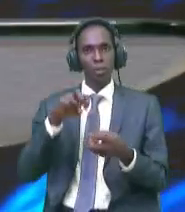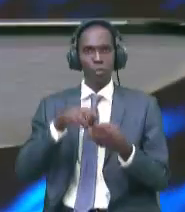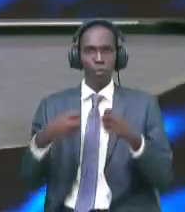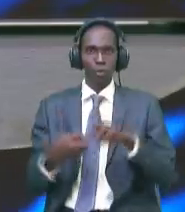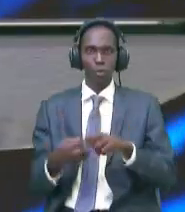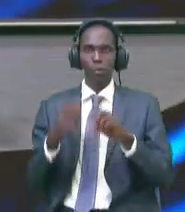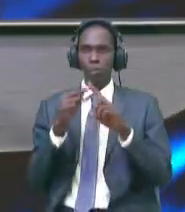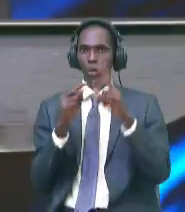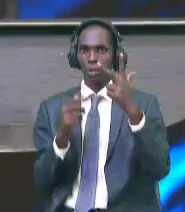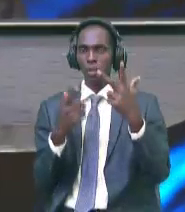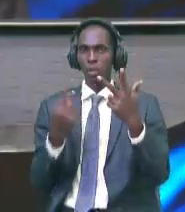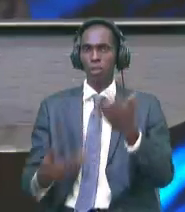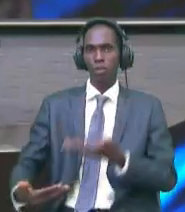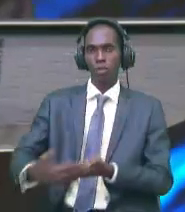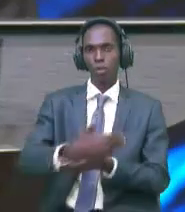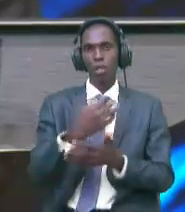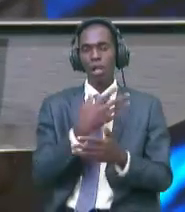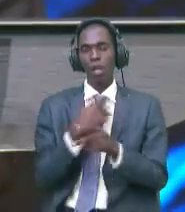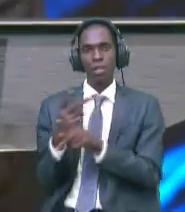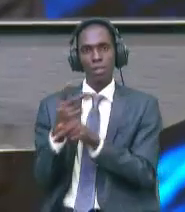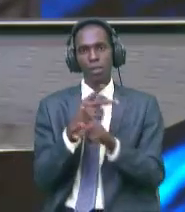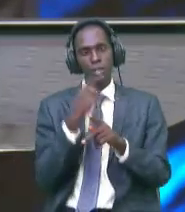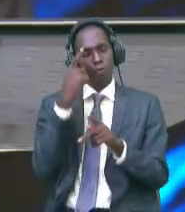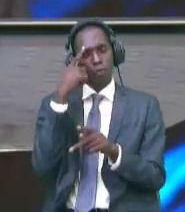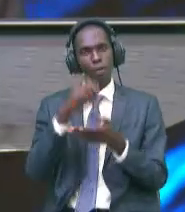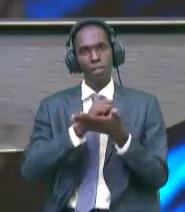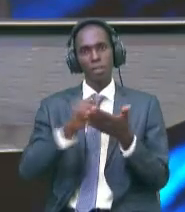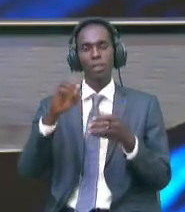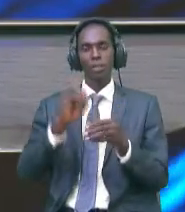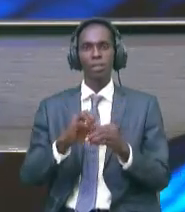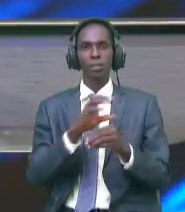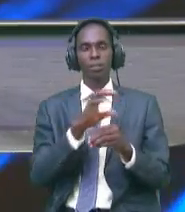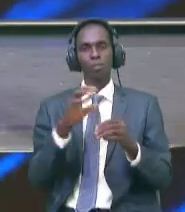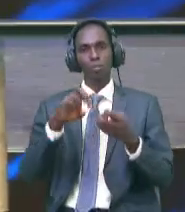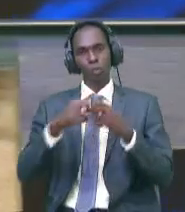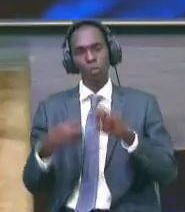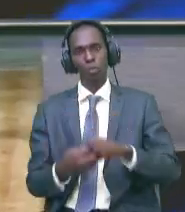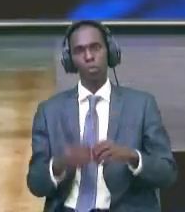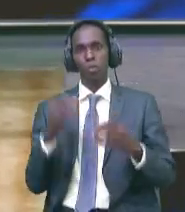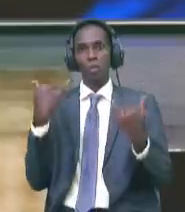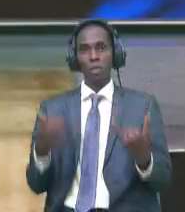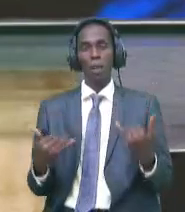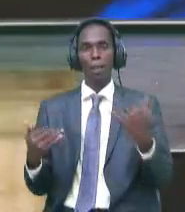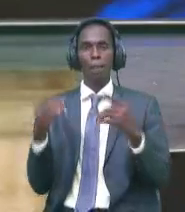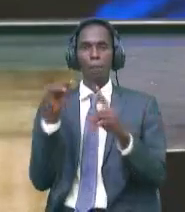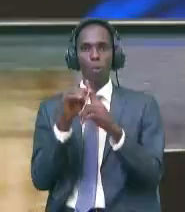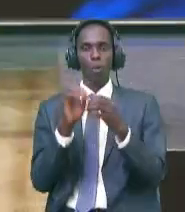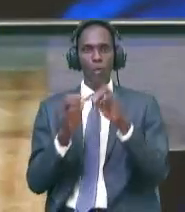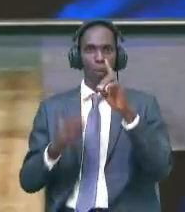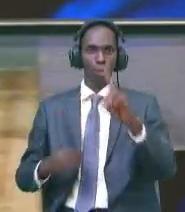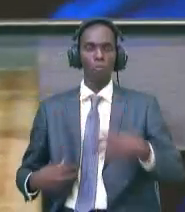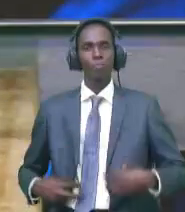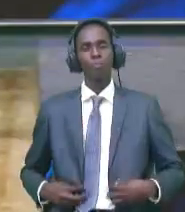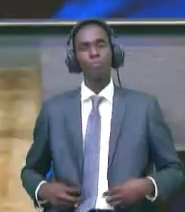care for saints in a crisis. Let's come to number one. Number one, we're